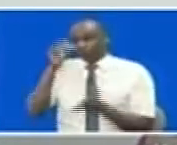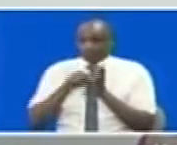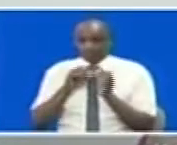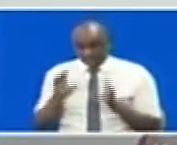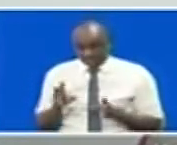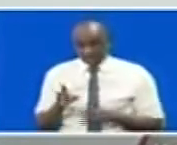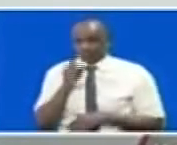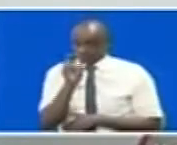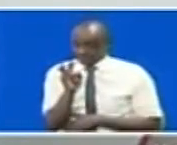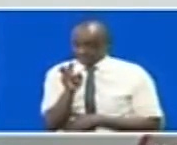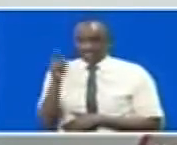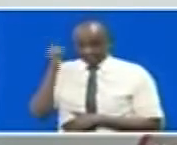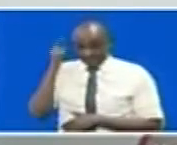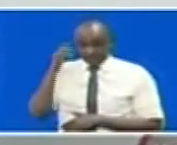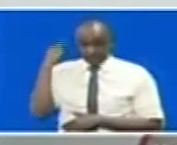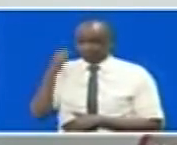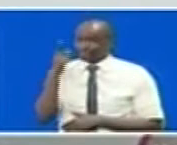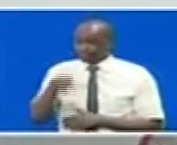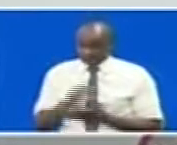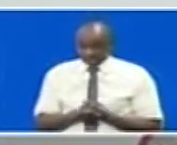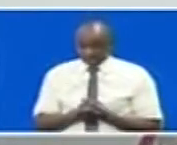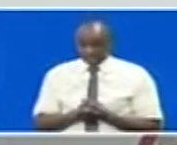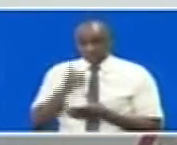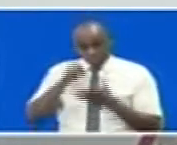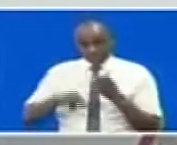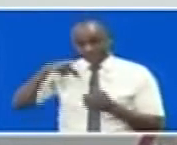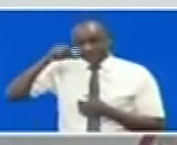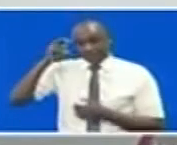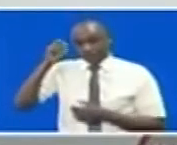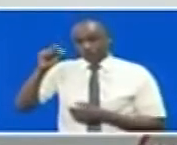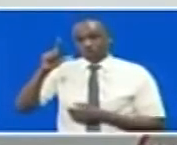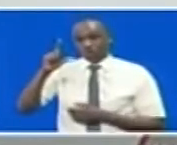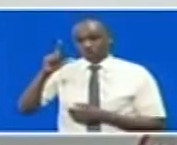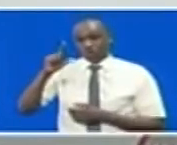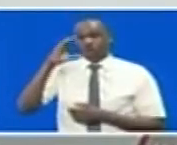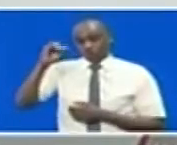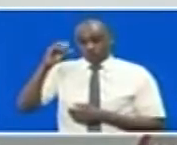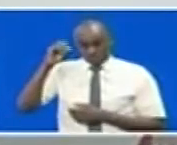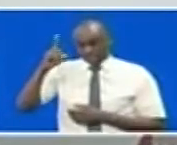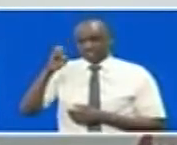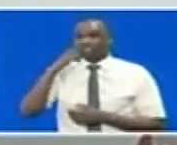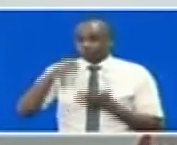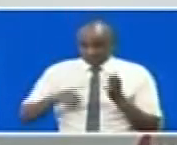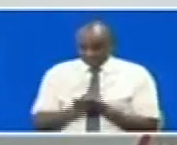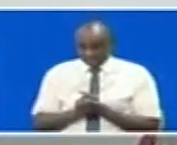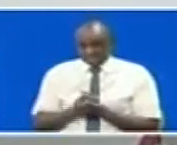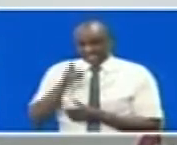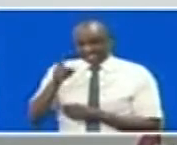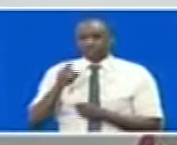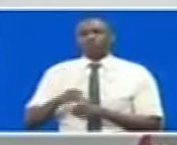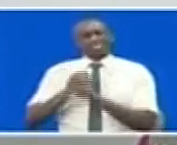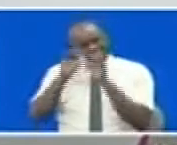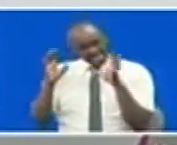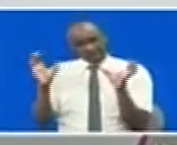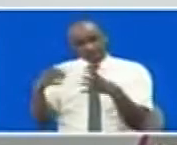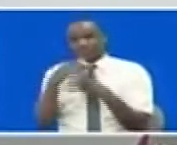threat. Now, remember earlier I alluded to what is in the penal code. And the penal code is very categorical,